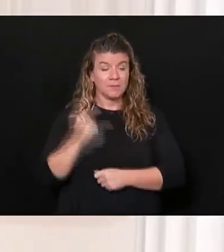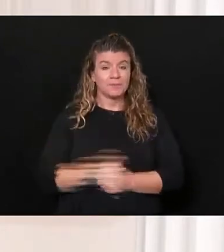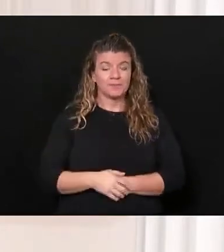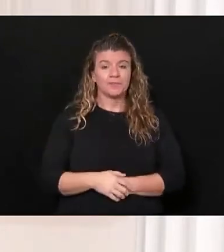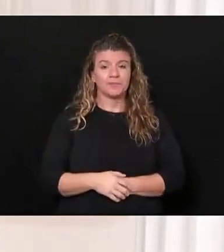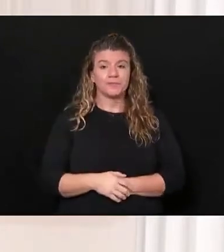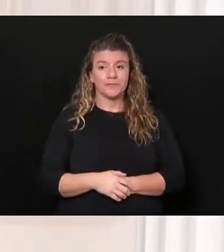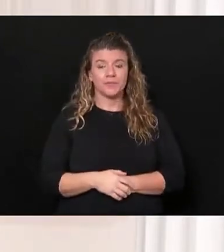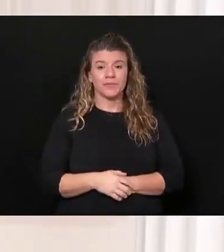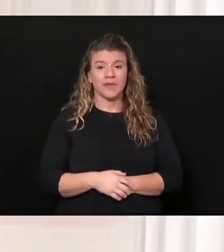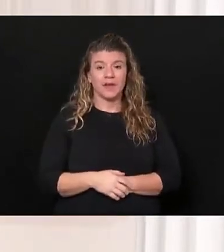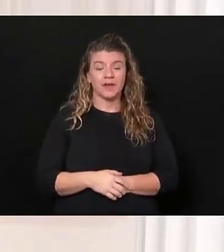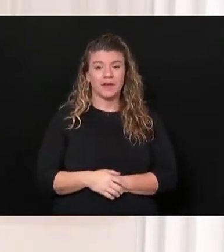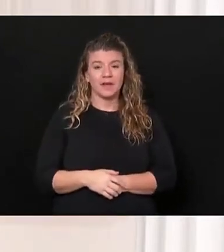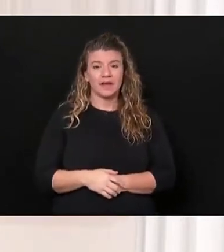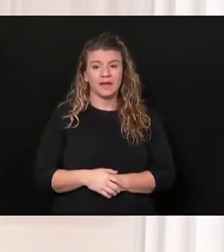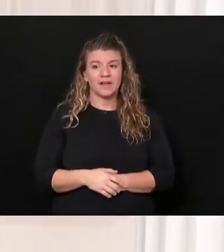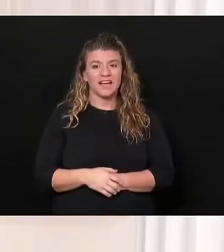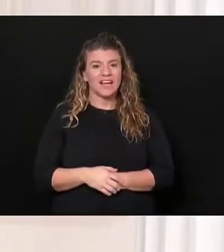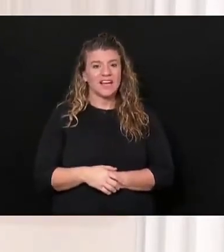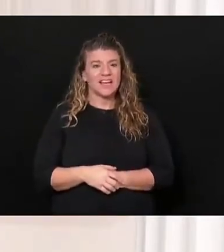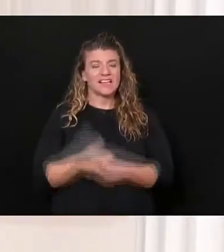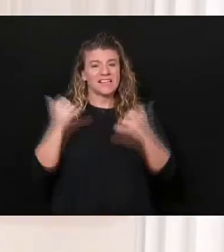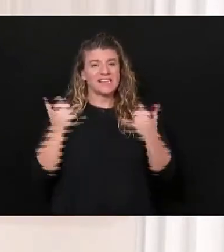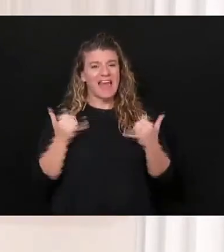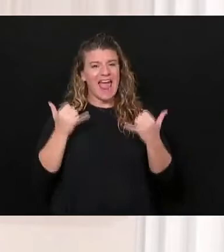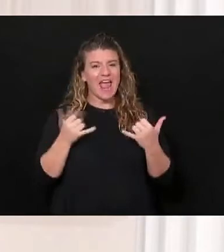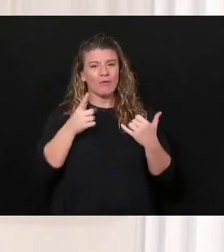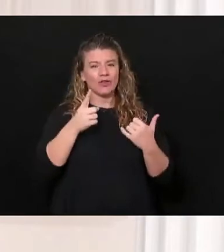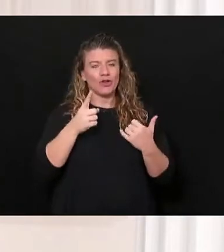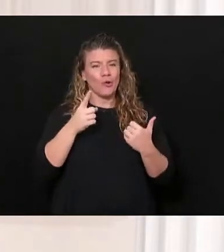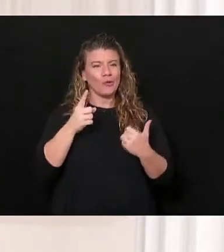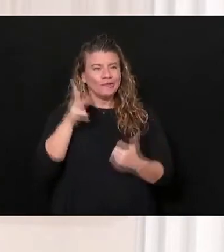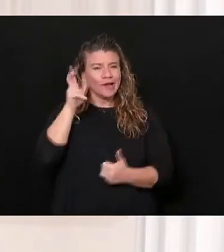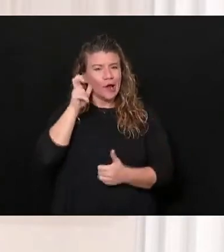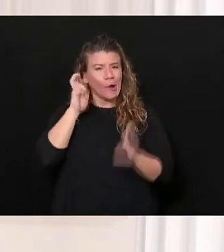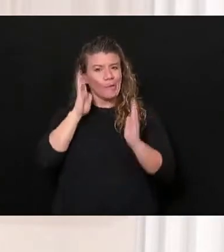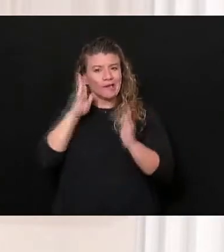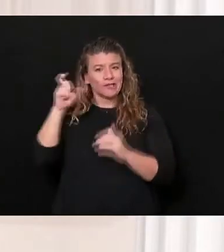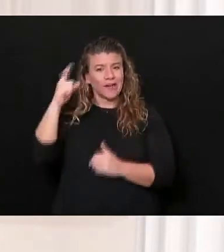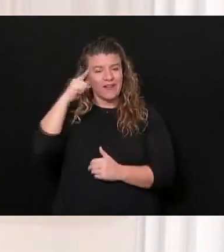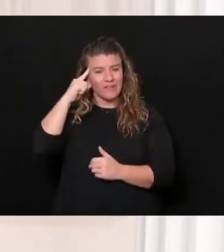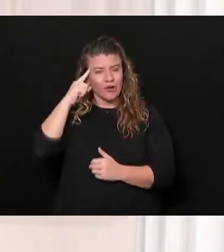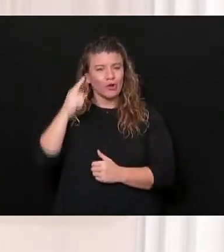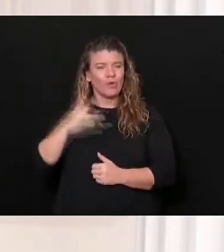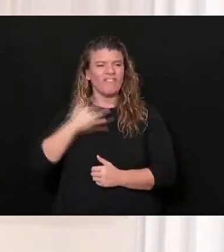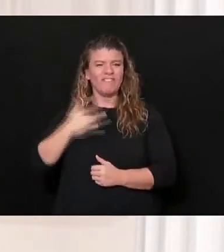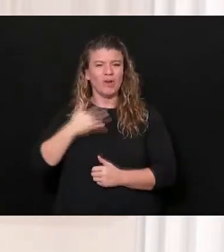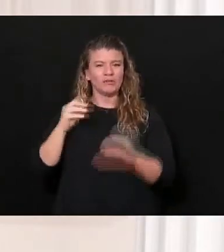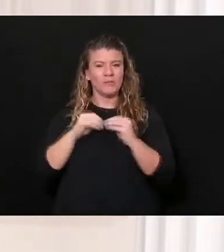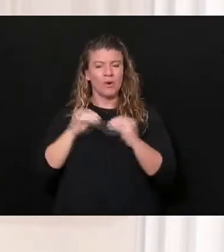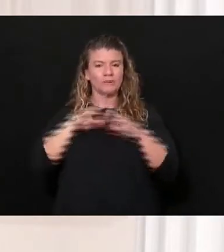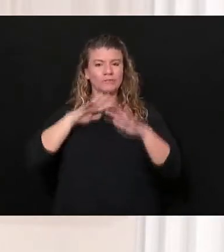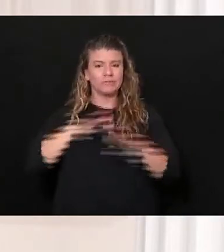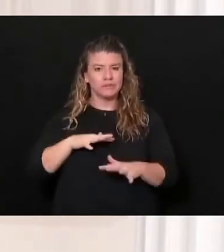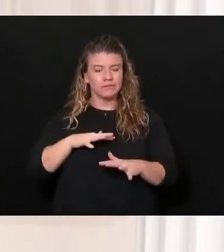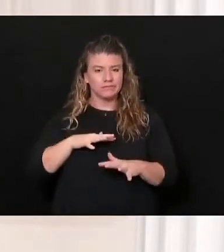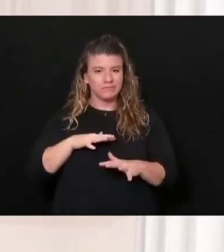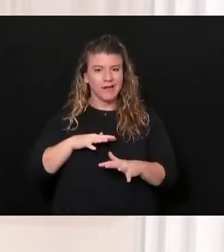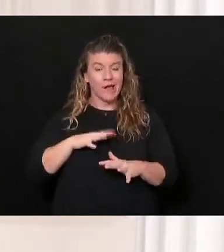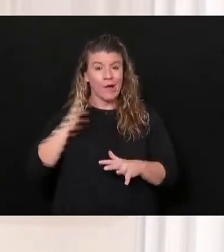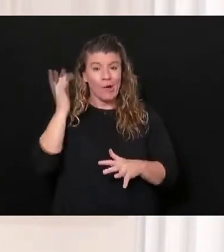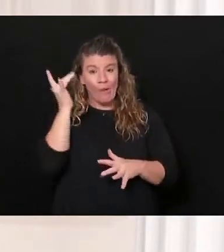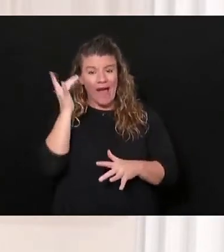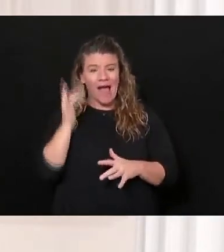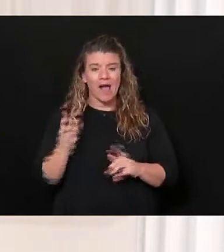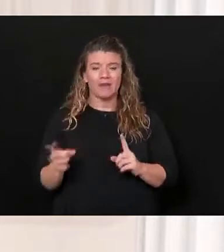and I think that you got that from the governor's tone. When we look around the country, we are seeing more people infected